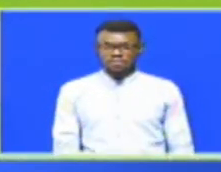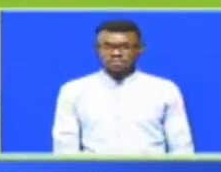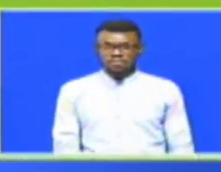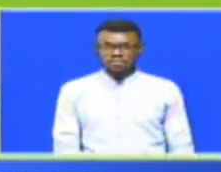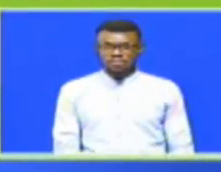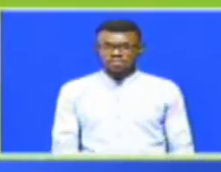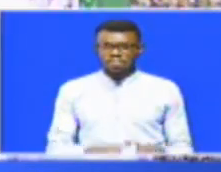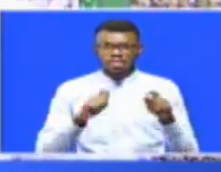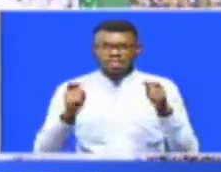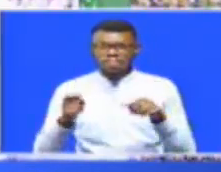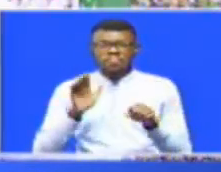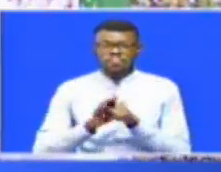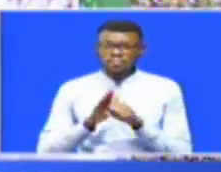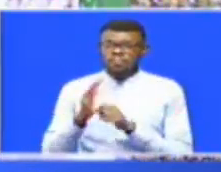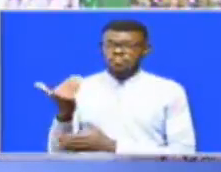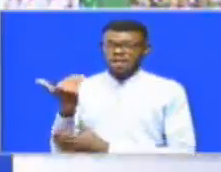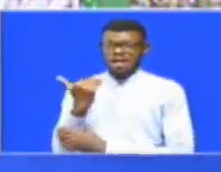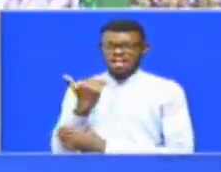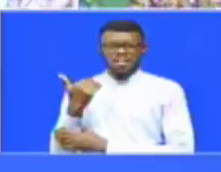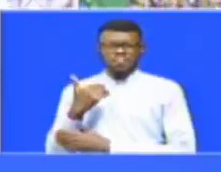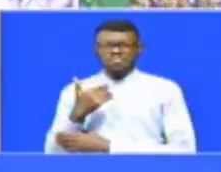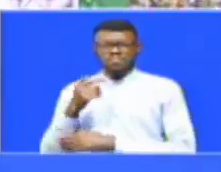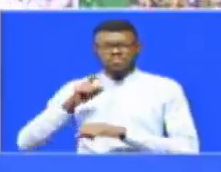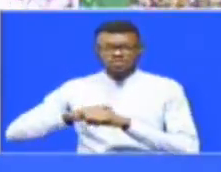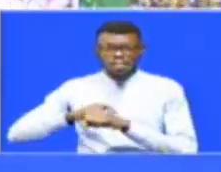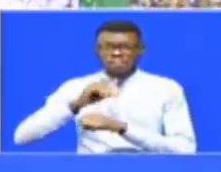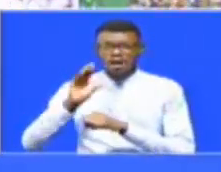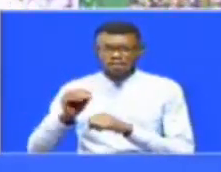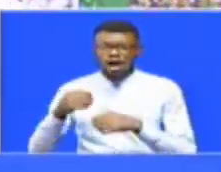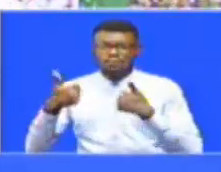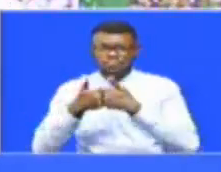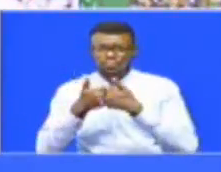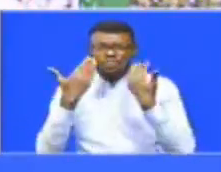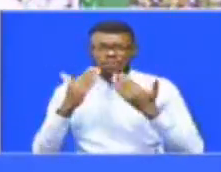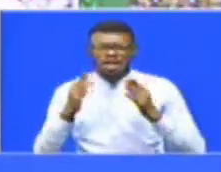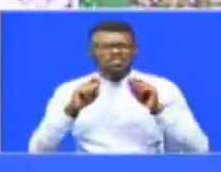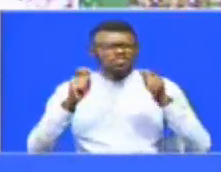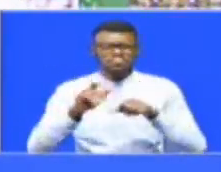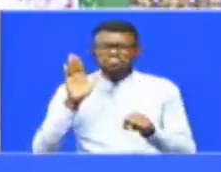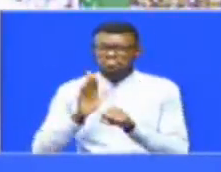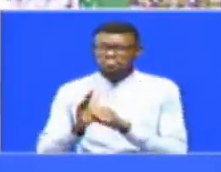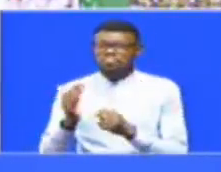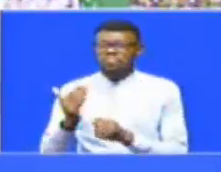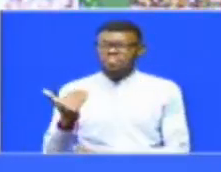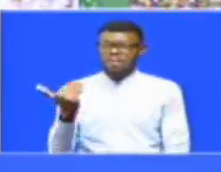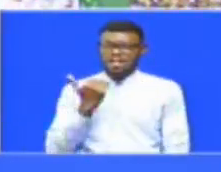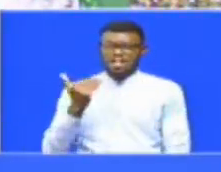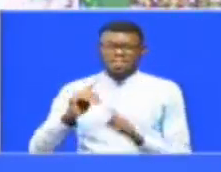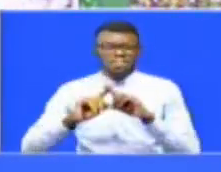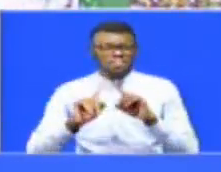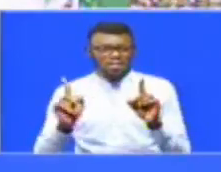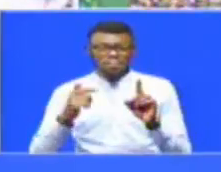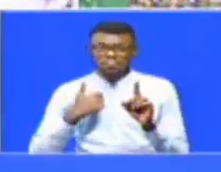teams zilikuja kweli siwezi kata after Africa Cup of Nations. Teams zilikuwa mingi sana. But unajua mchezaji akichezea